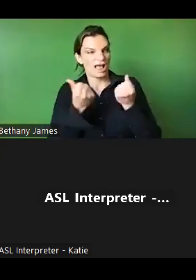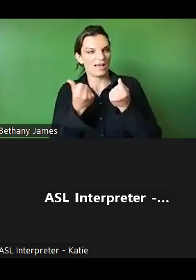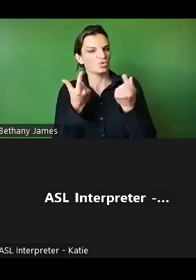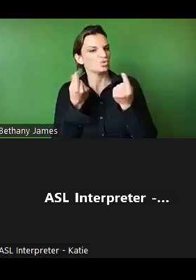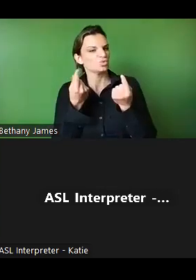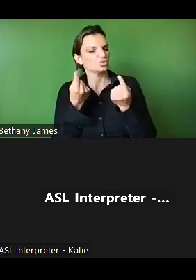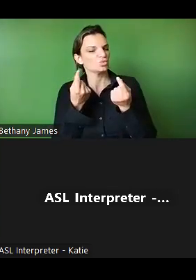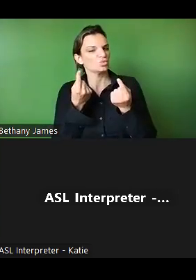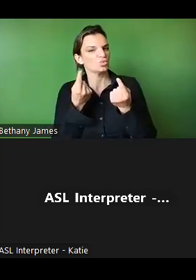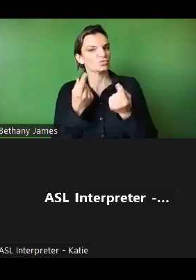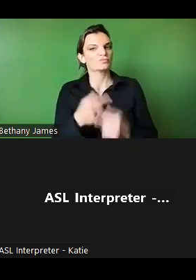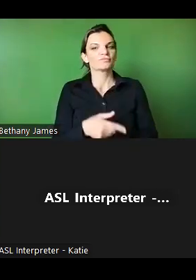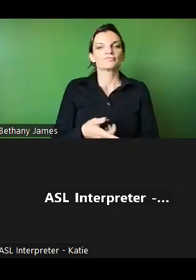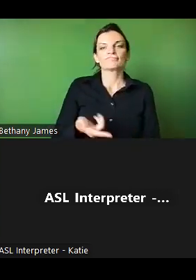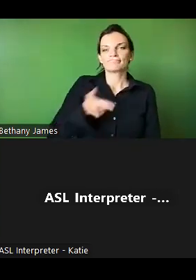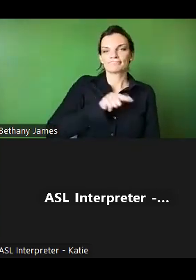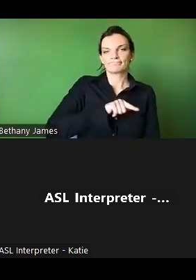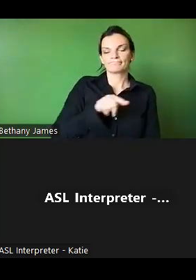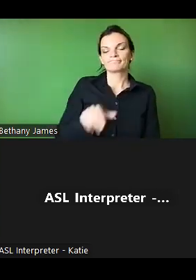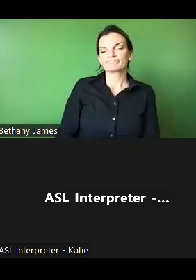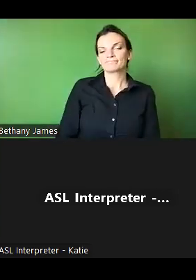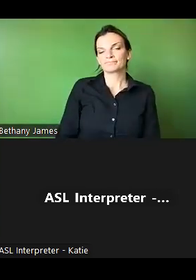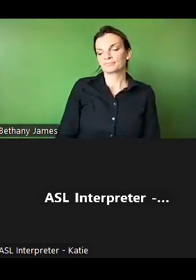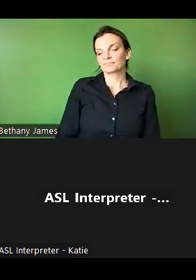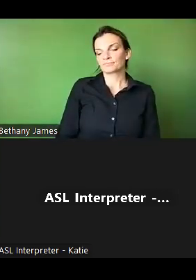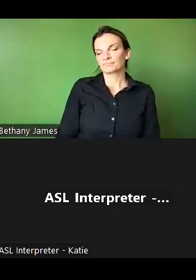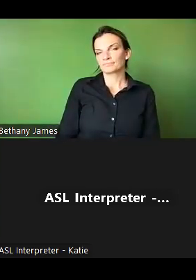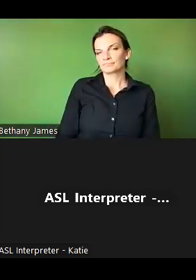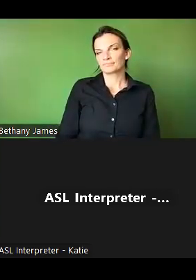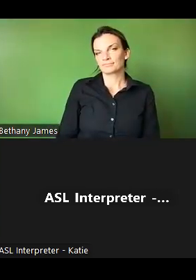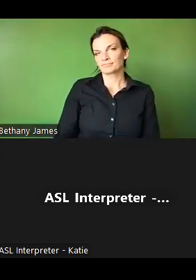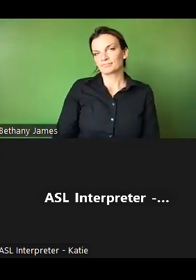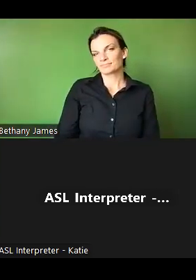down. So I think because